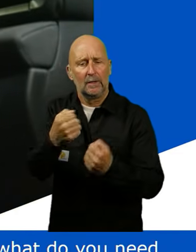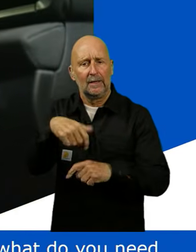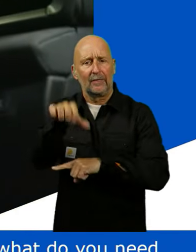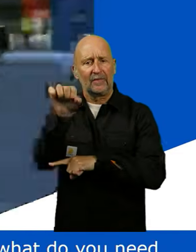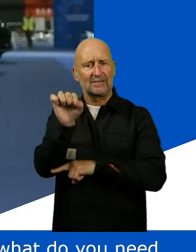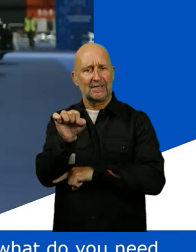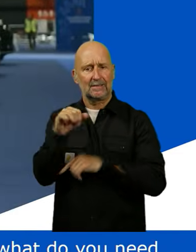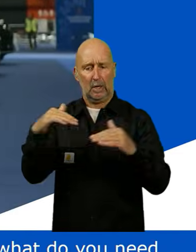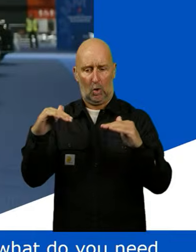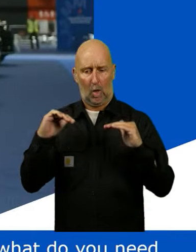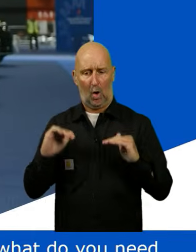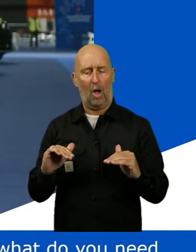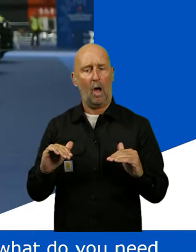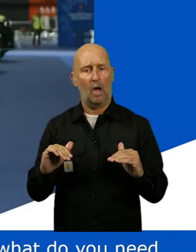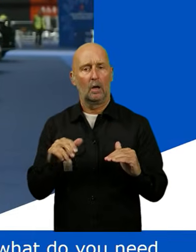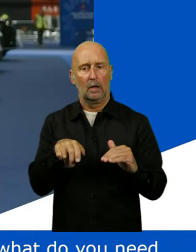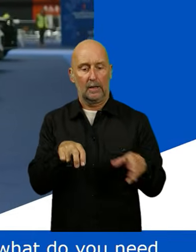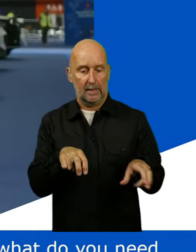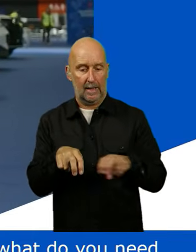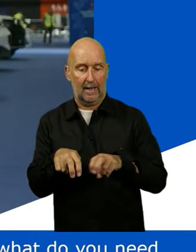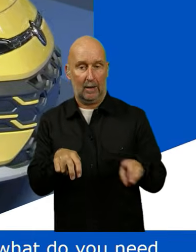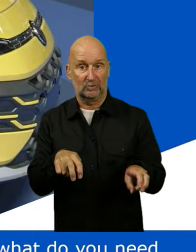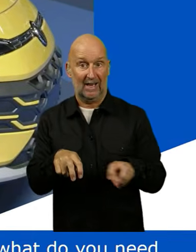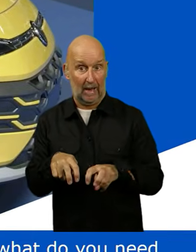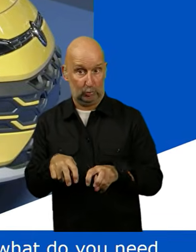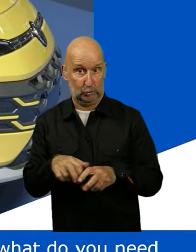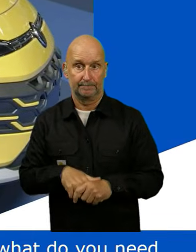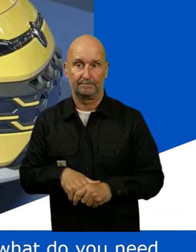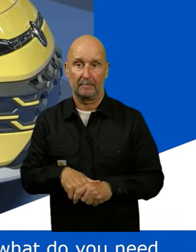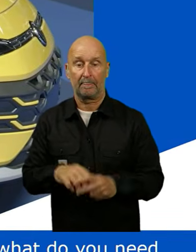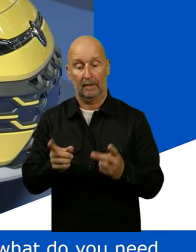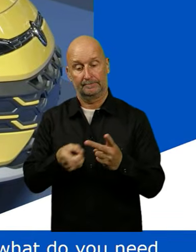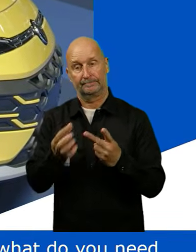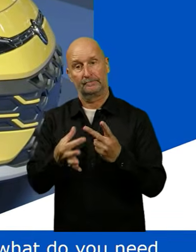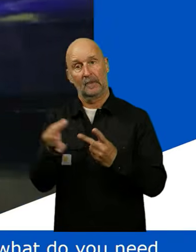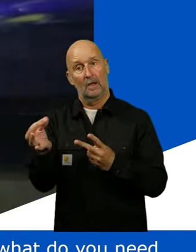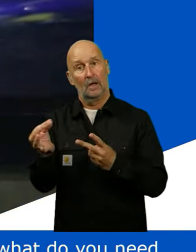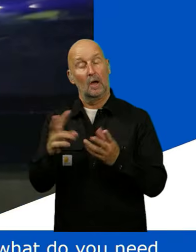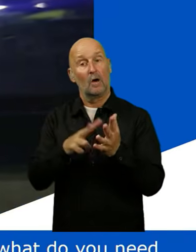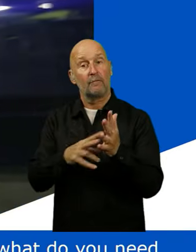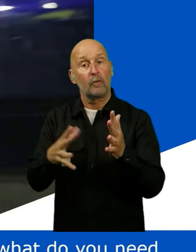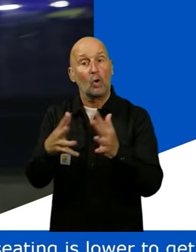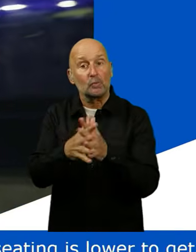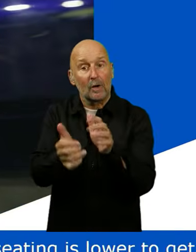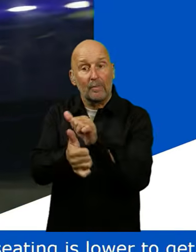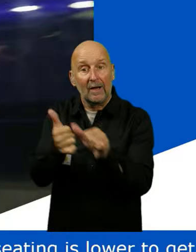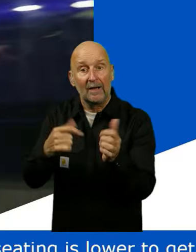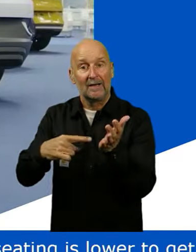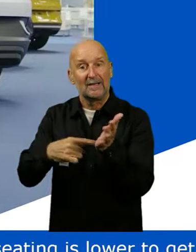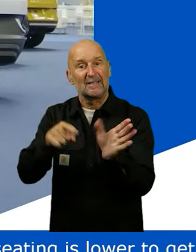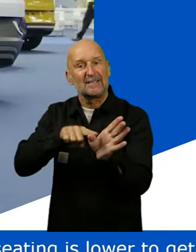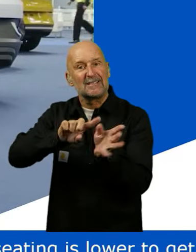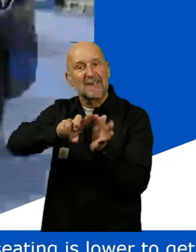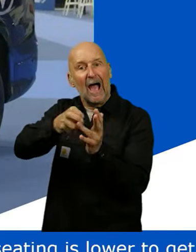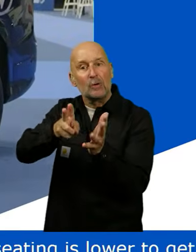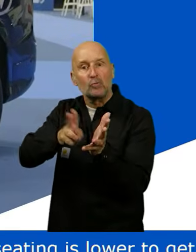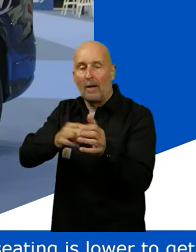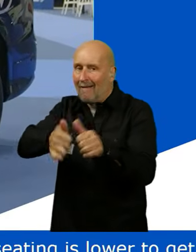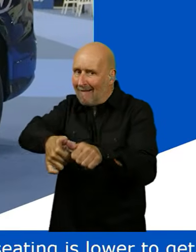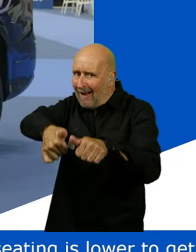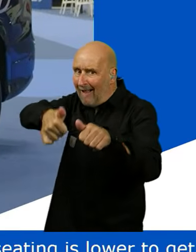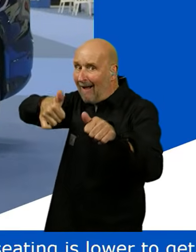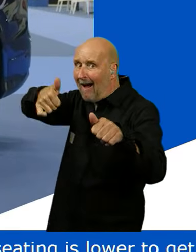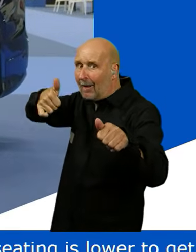is that bit lower, so it's easier to get in and out of. Alternatively, Volkswagen also offers the Tiguan. This is a much larger,